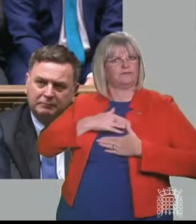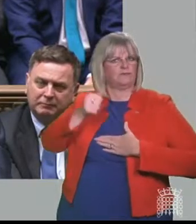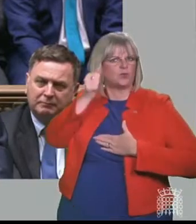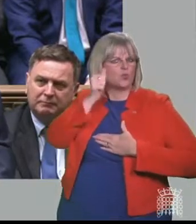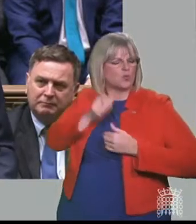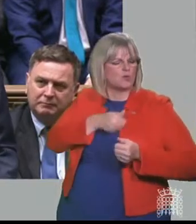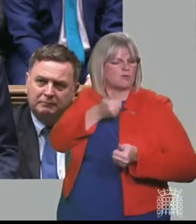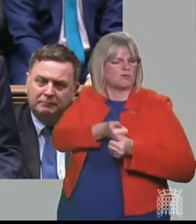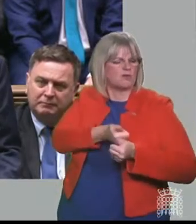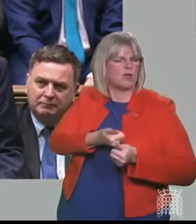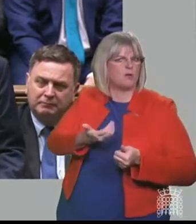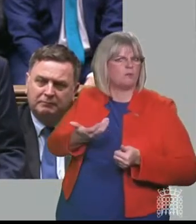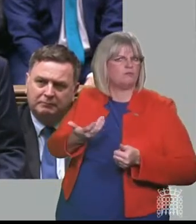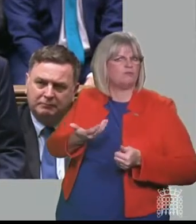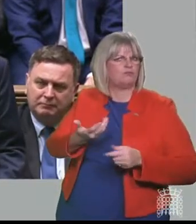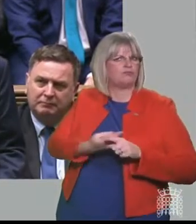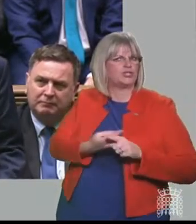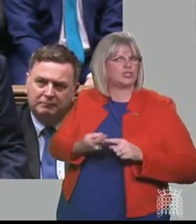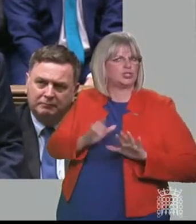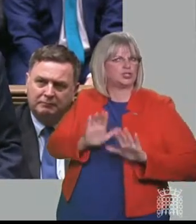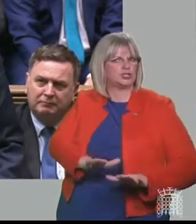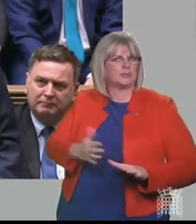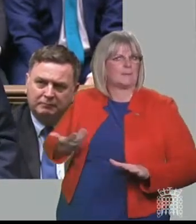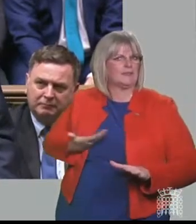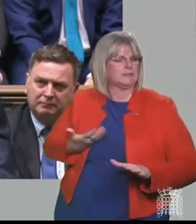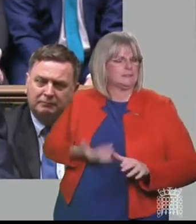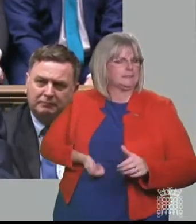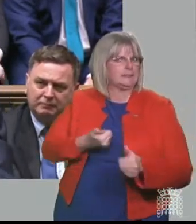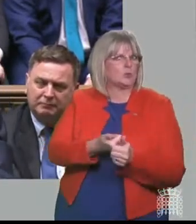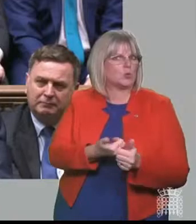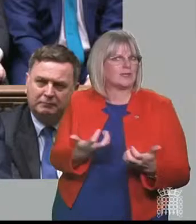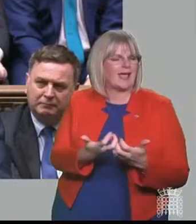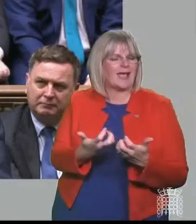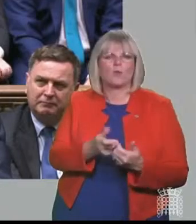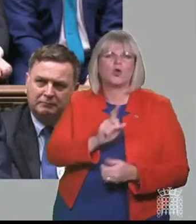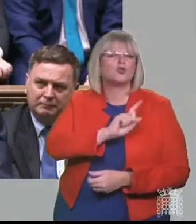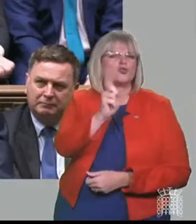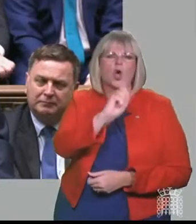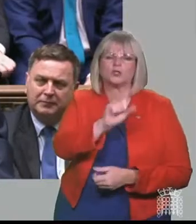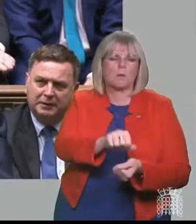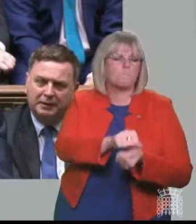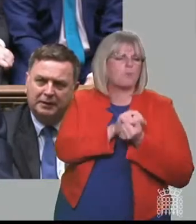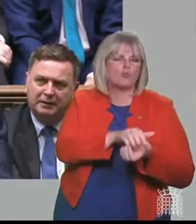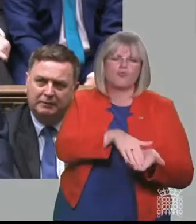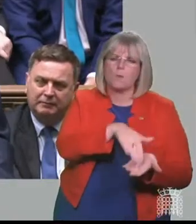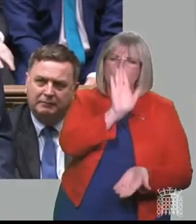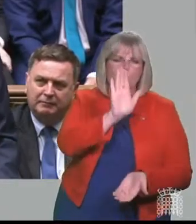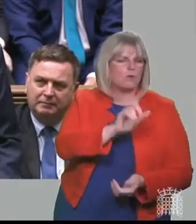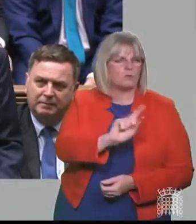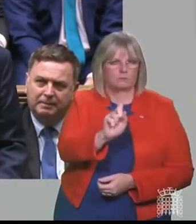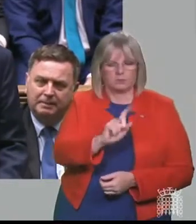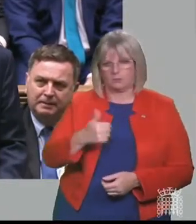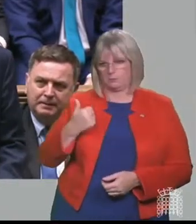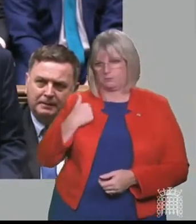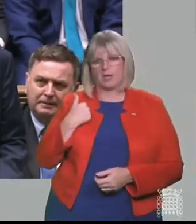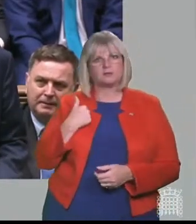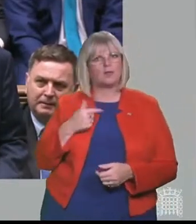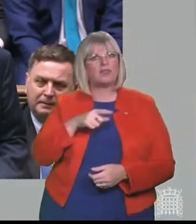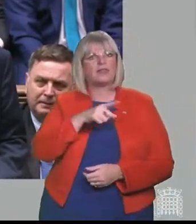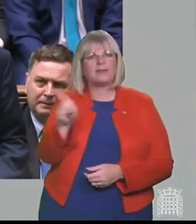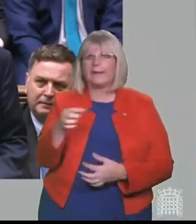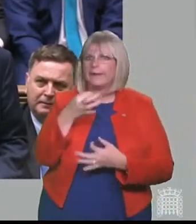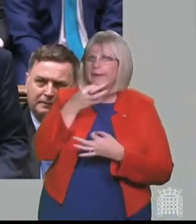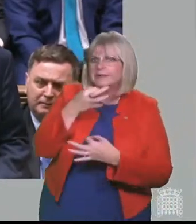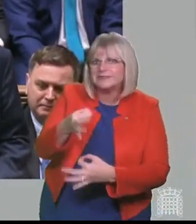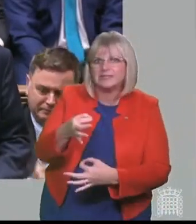not to borrow more or subsidise more, but to increase the incentives to invest. And we do that today by introducing one of the